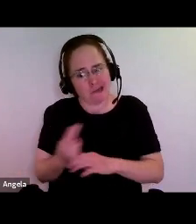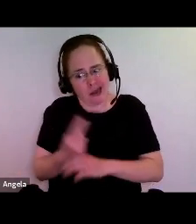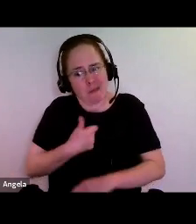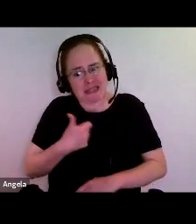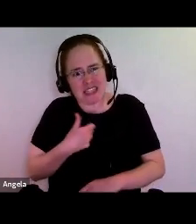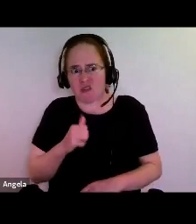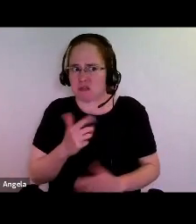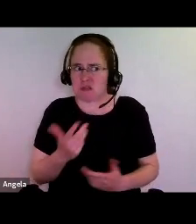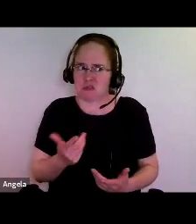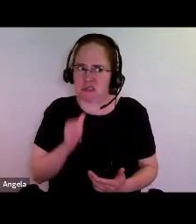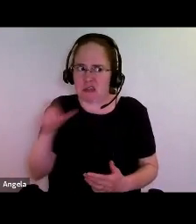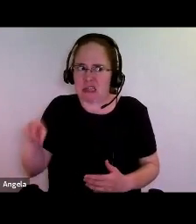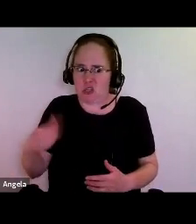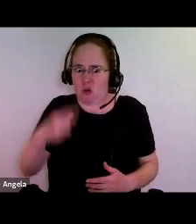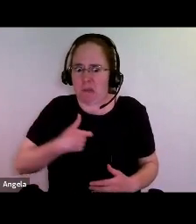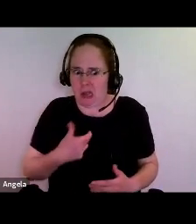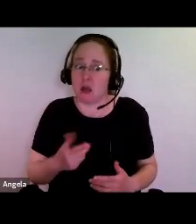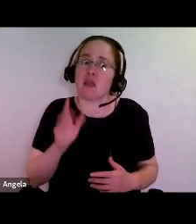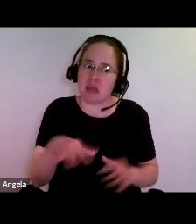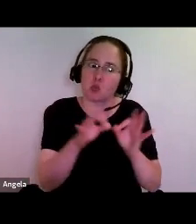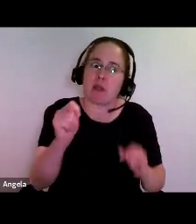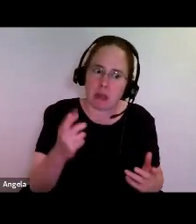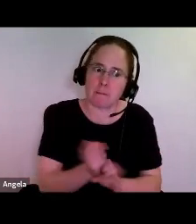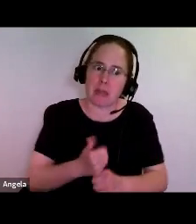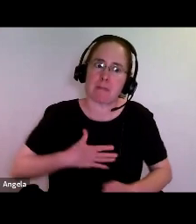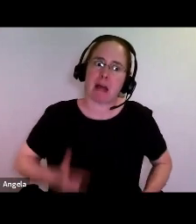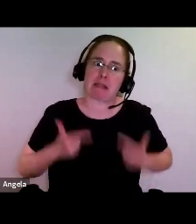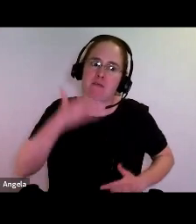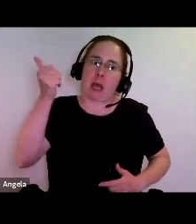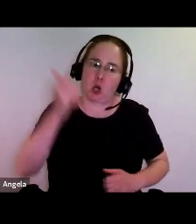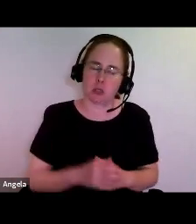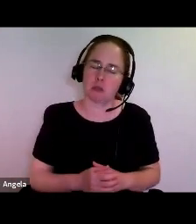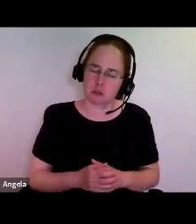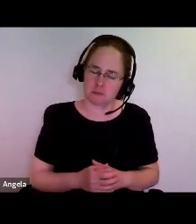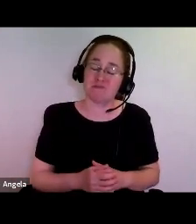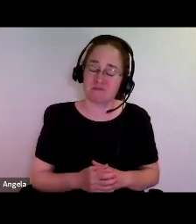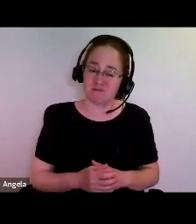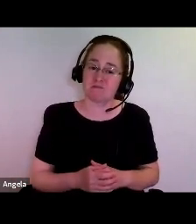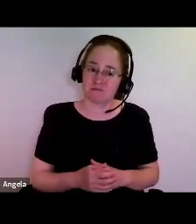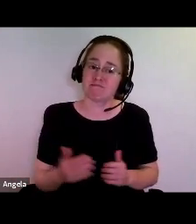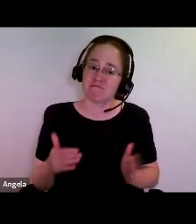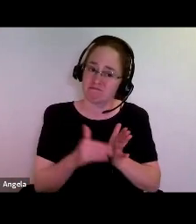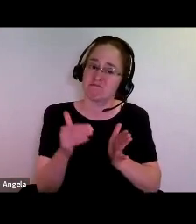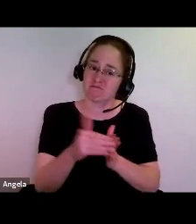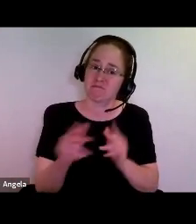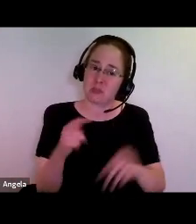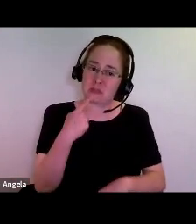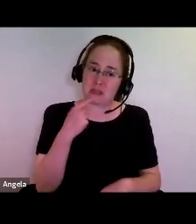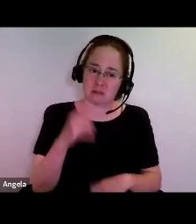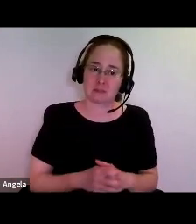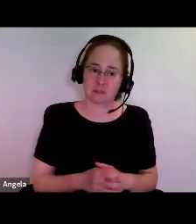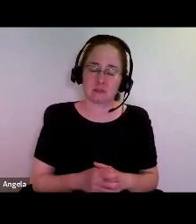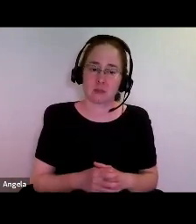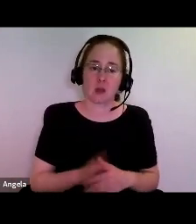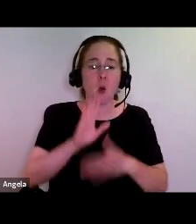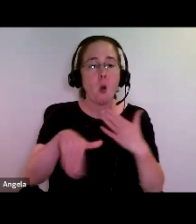have had to take, it will be worth it. That will make my life better. We hear that frequently. So all of our programs that